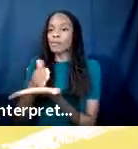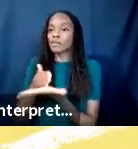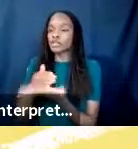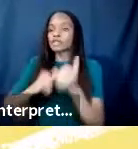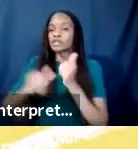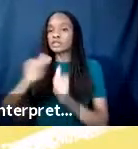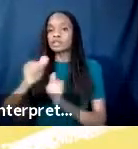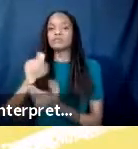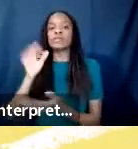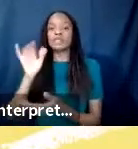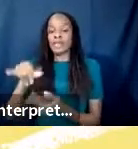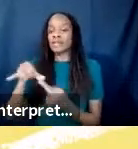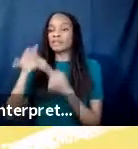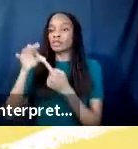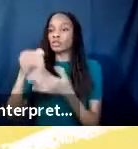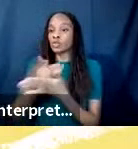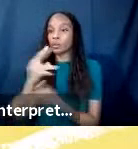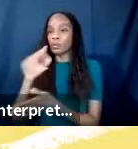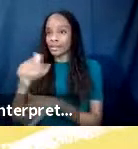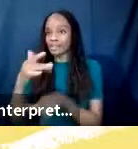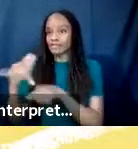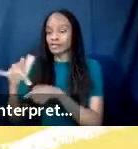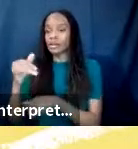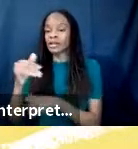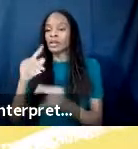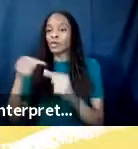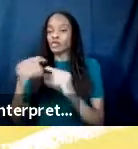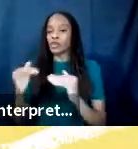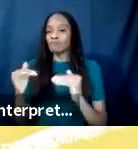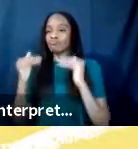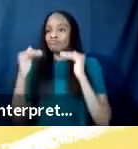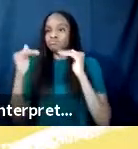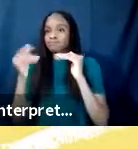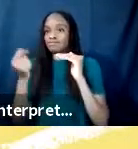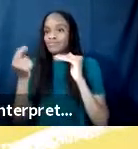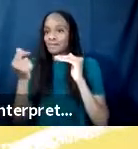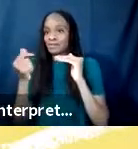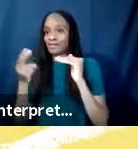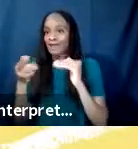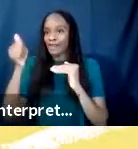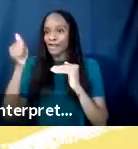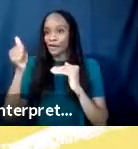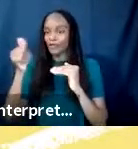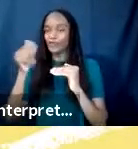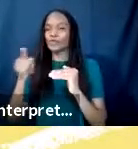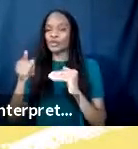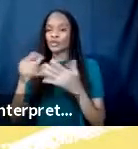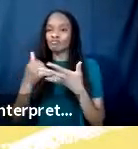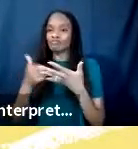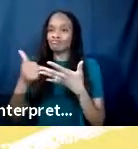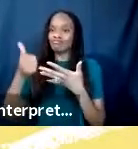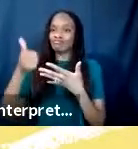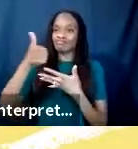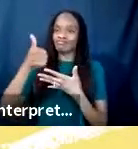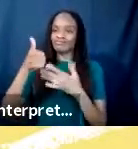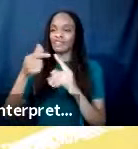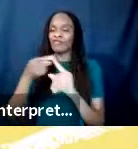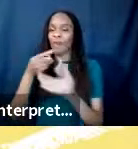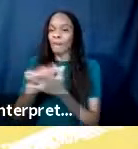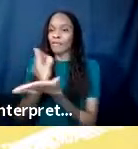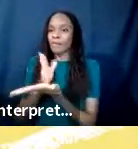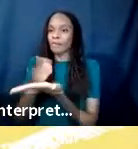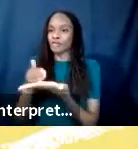media agreement is available. Once you get up a little higher and you kind of move budget wise out of